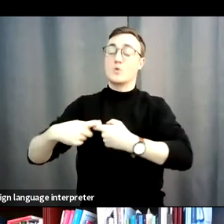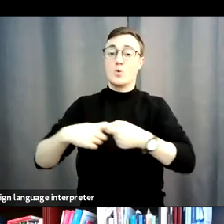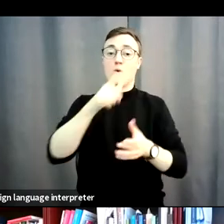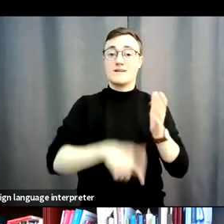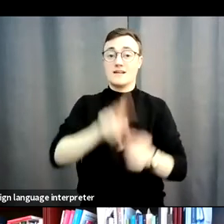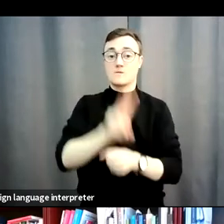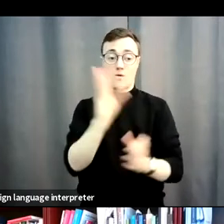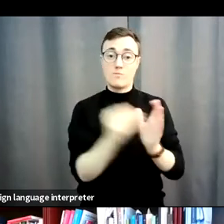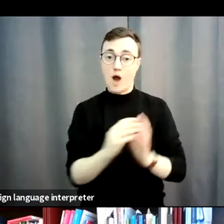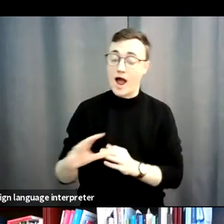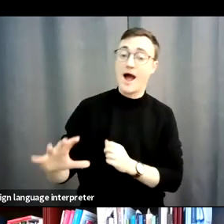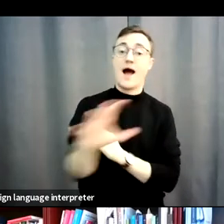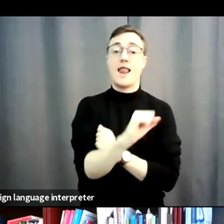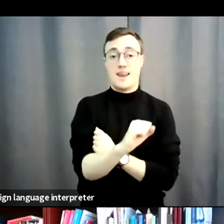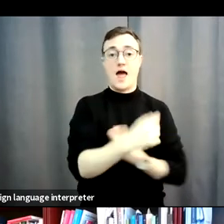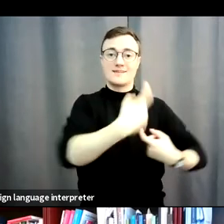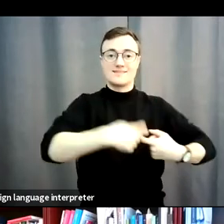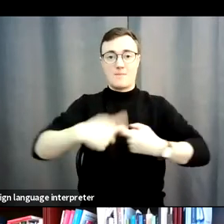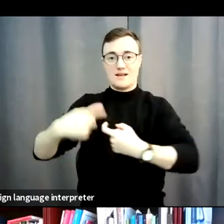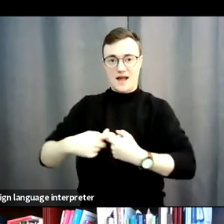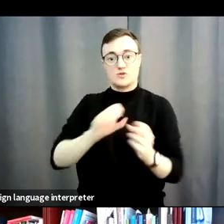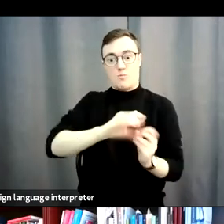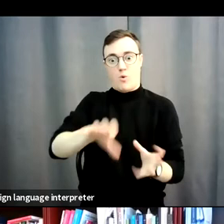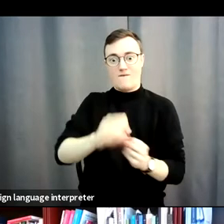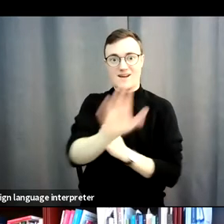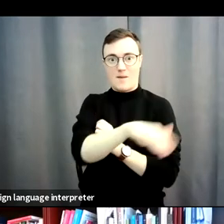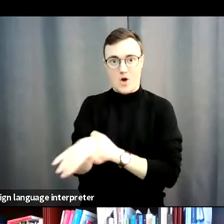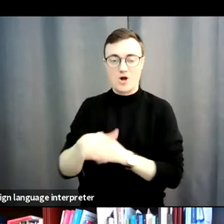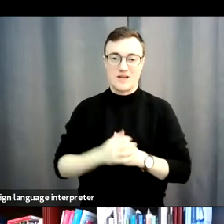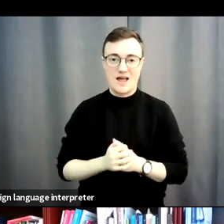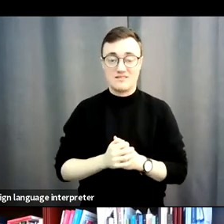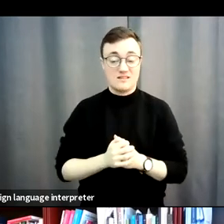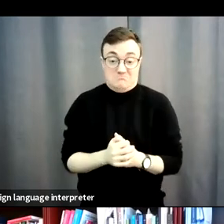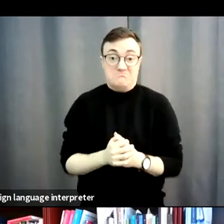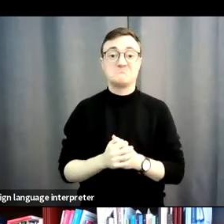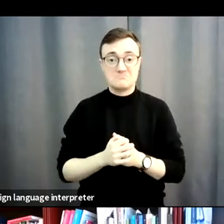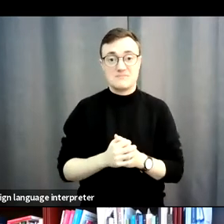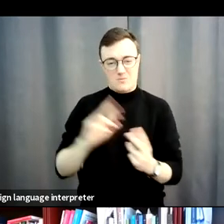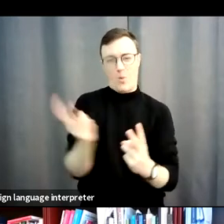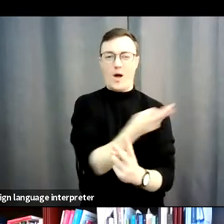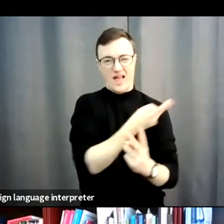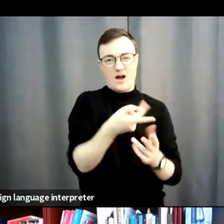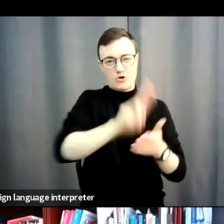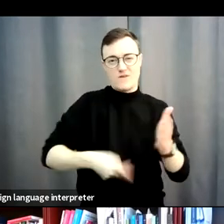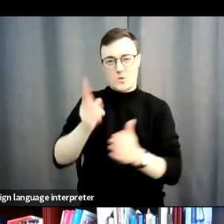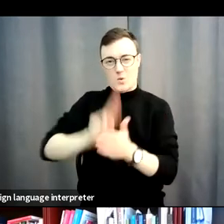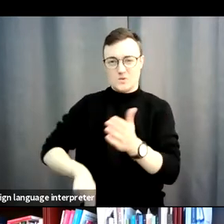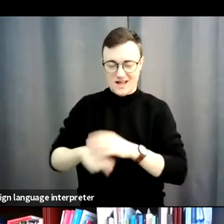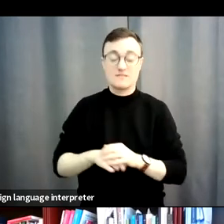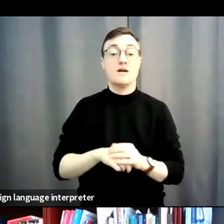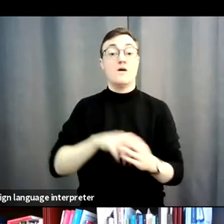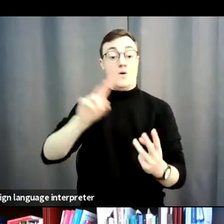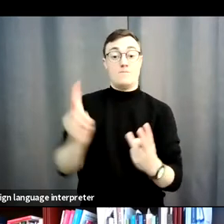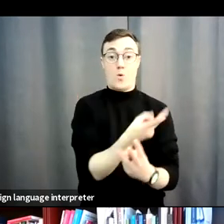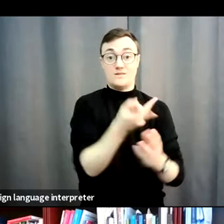the child, and Article 7 of the CRPD says all matters affecting them. So it's the same thing. The two articles have